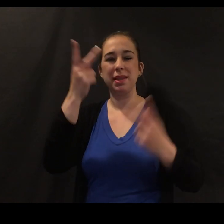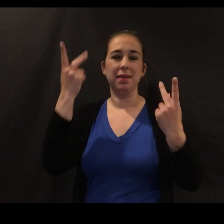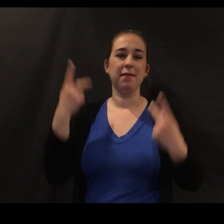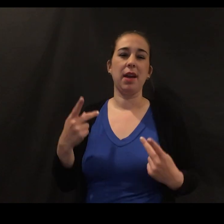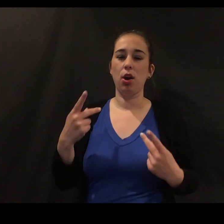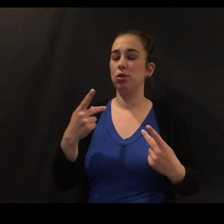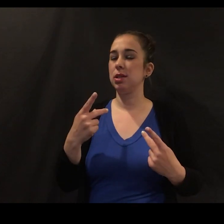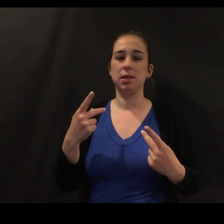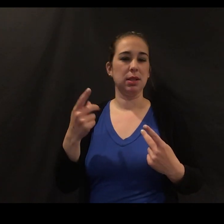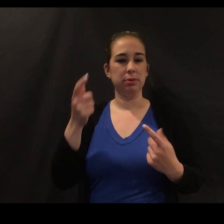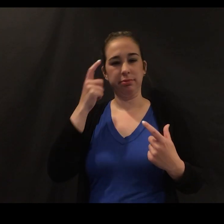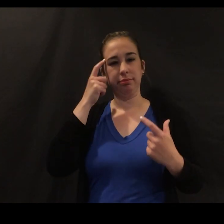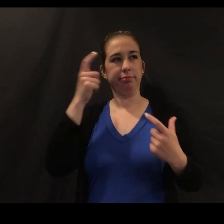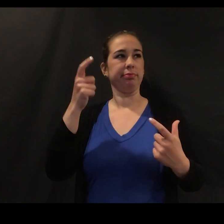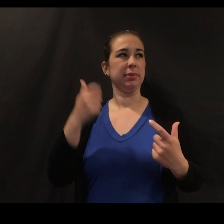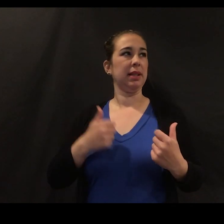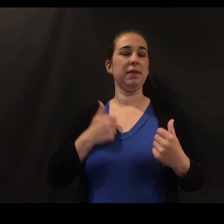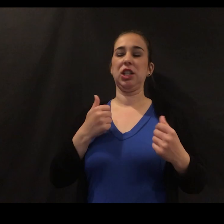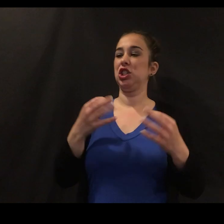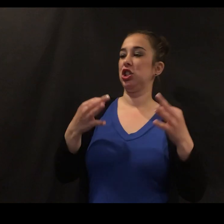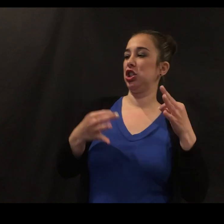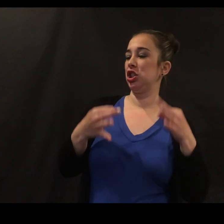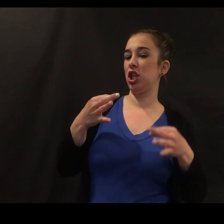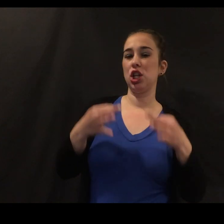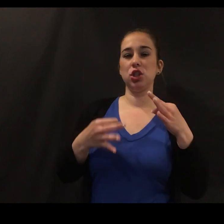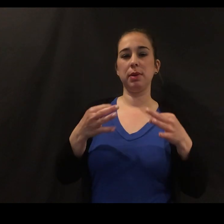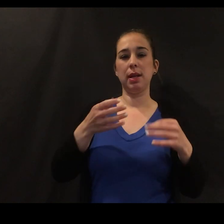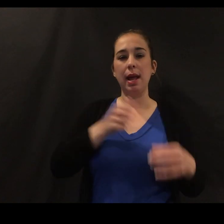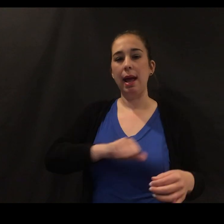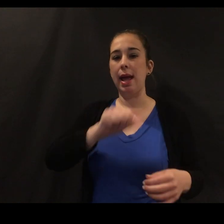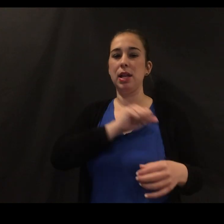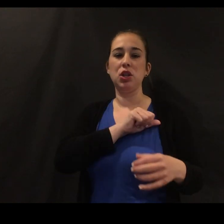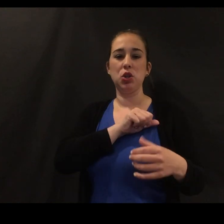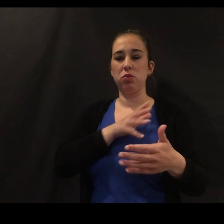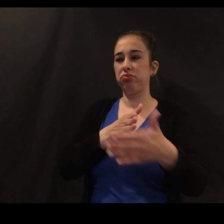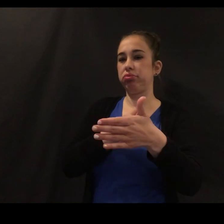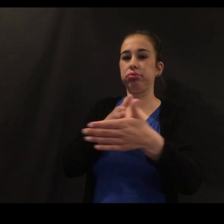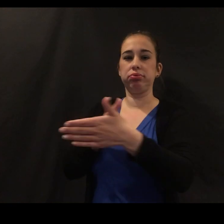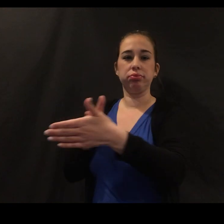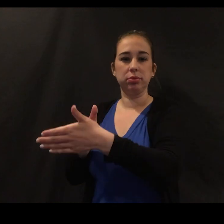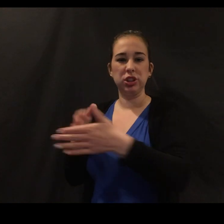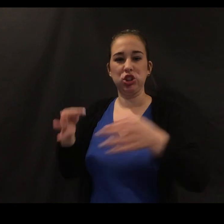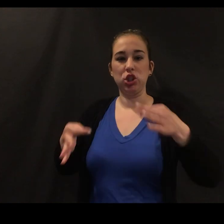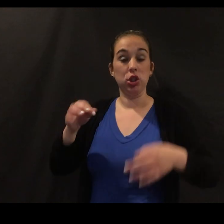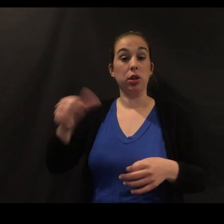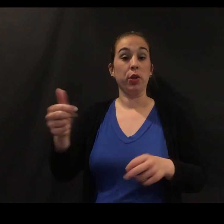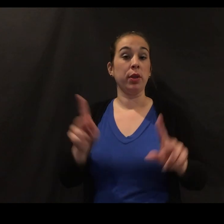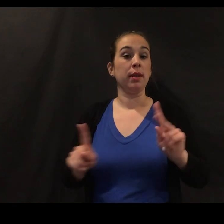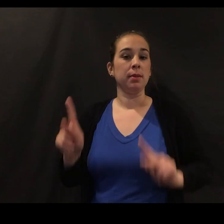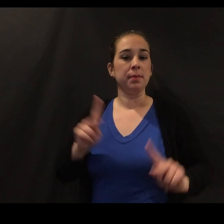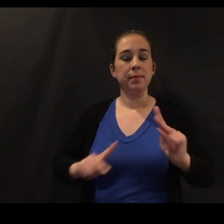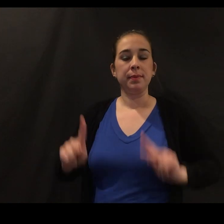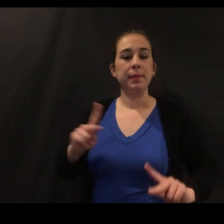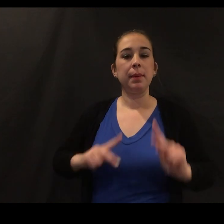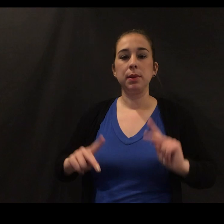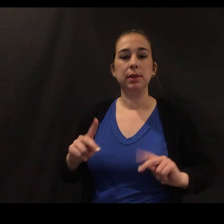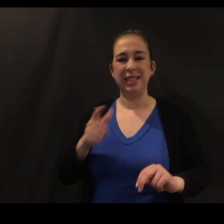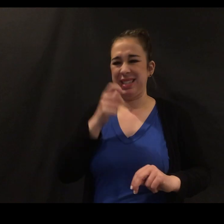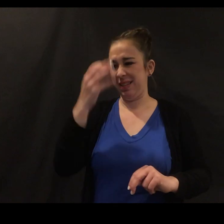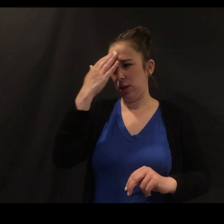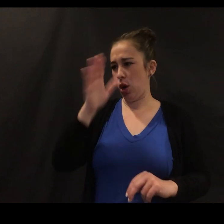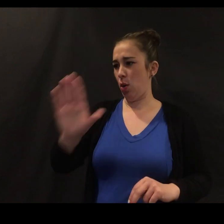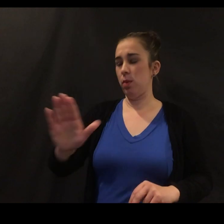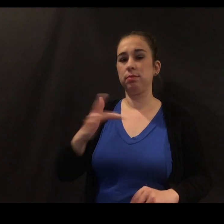in judgment. He was living in an attitude of prejudice and judgment toward others. He didn't know the man's heart.